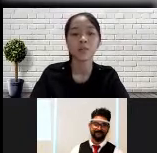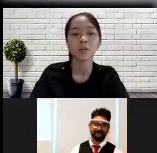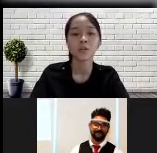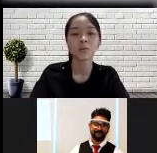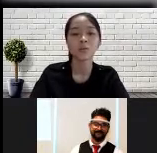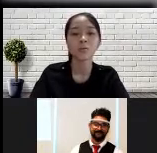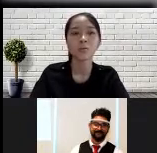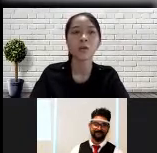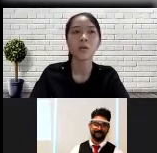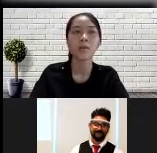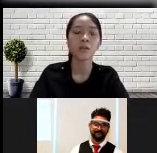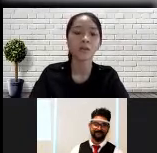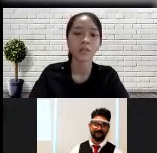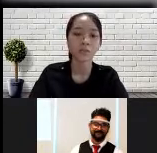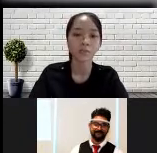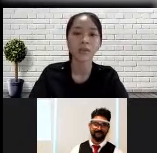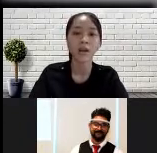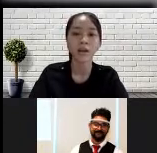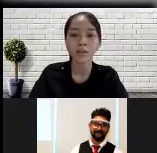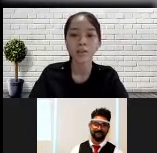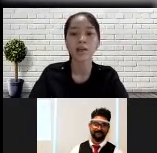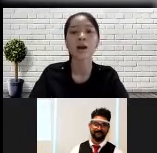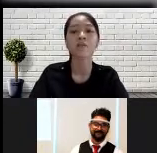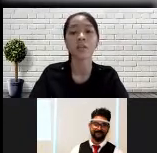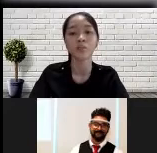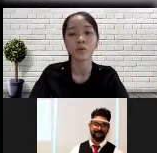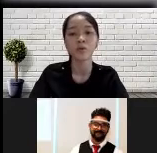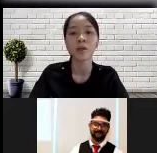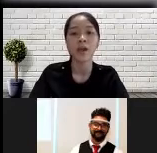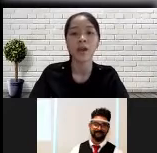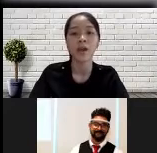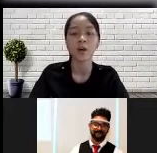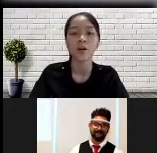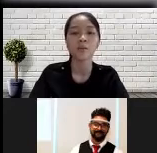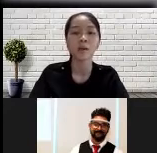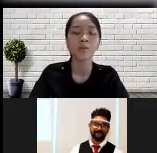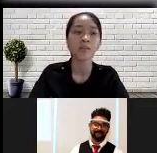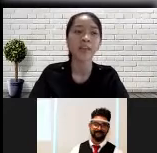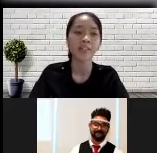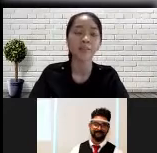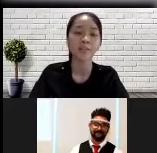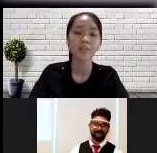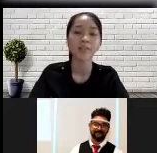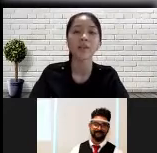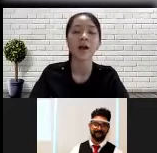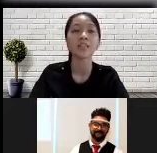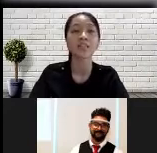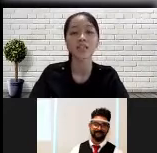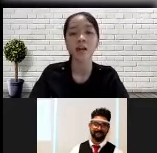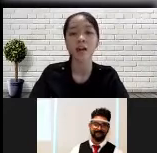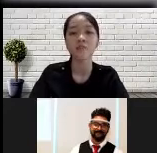patients. So they make use of descriptive guidelines that are available and complement with the test methods